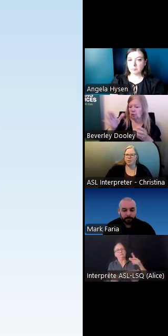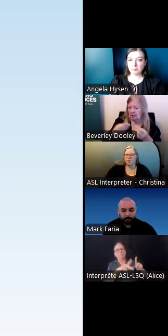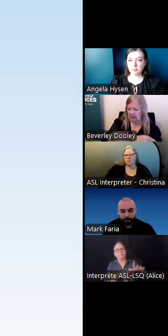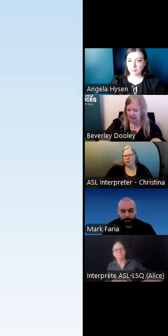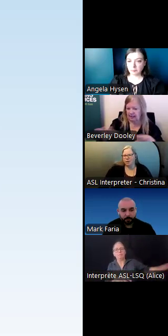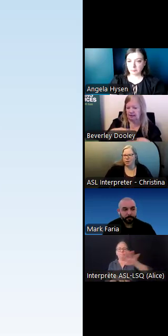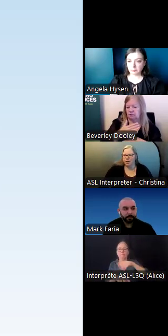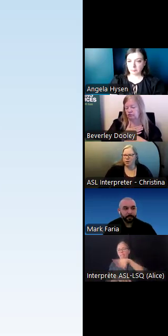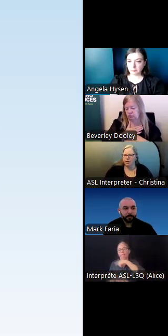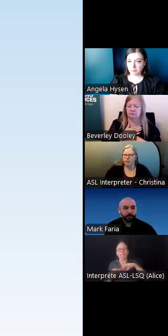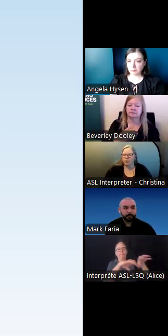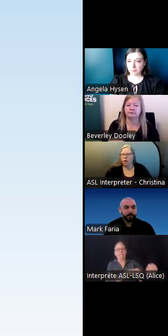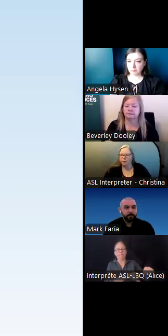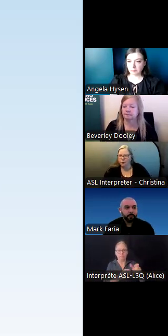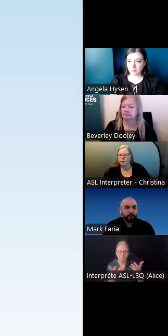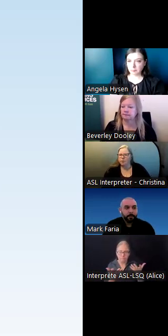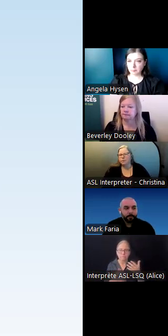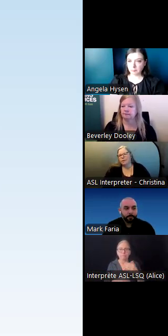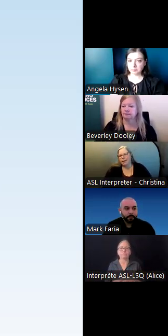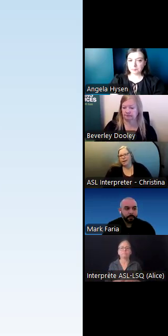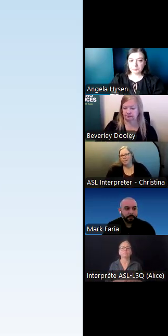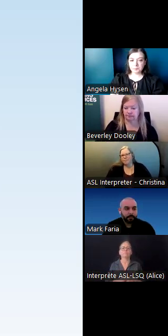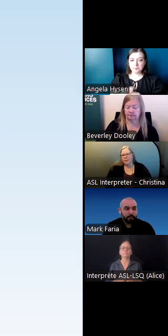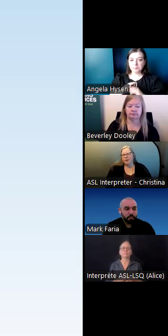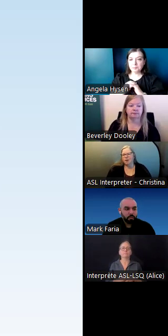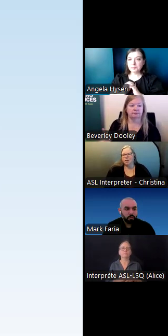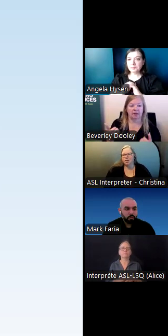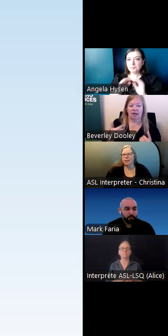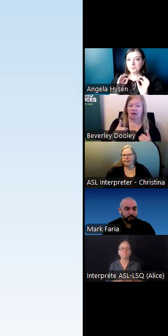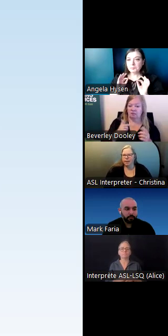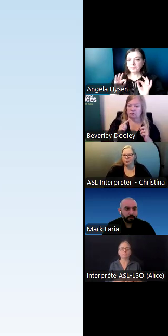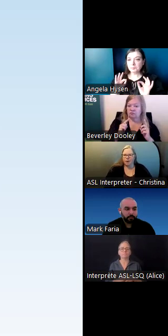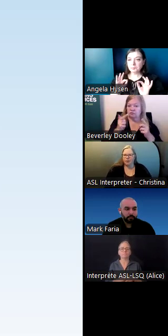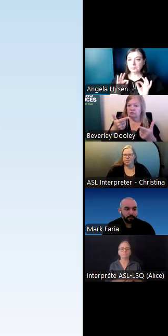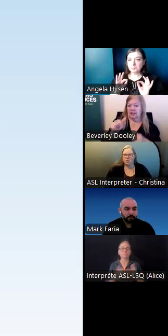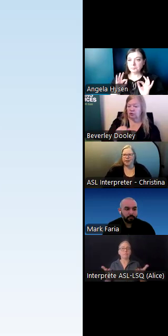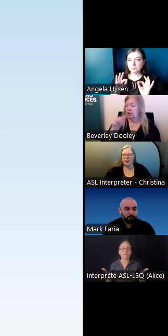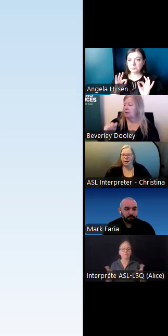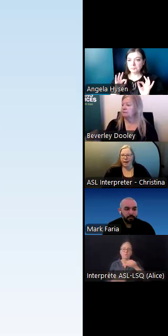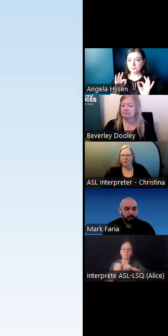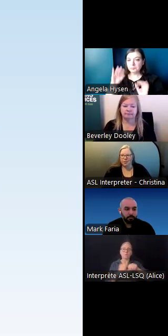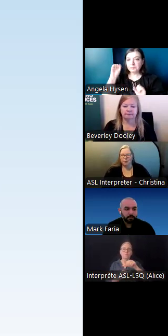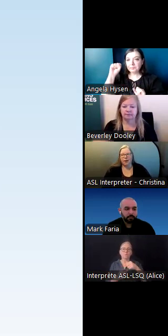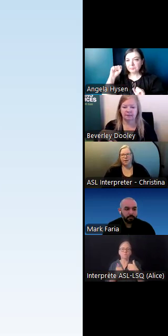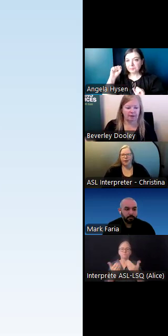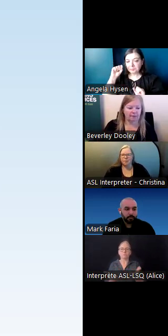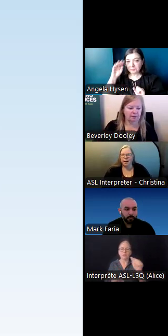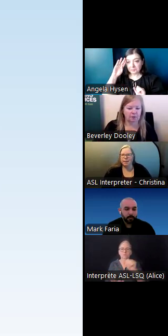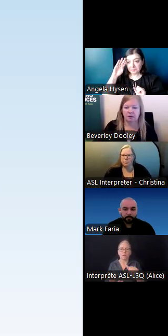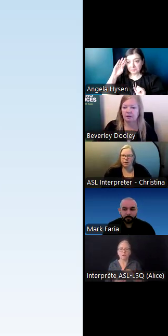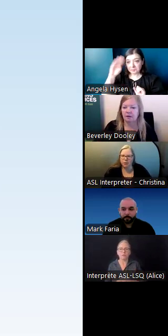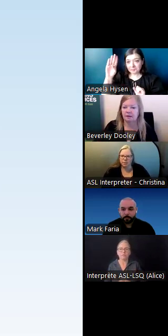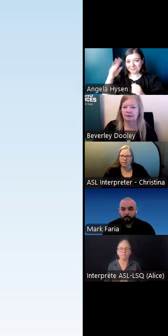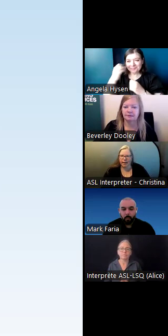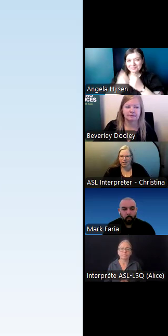So we just want to encourage all of you to acknowledge the land that you are situated on now. So now I will pass